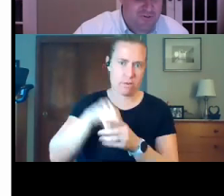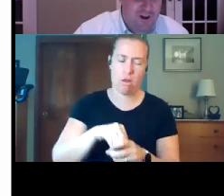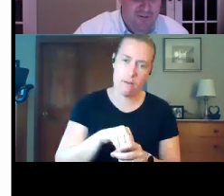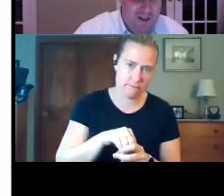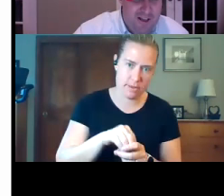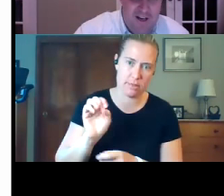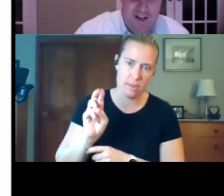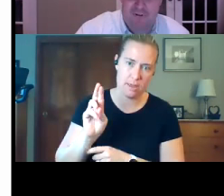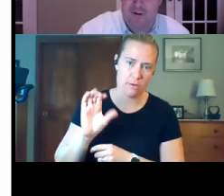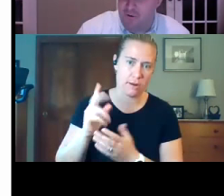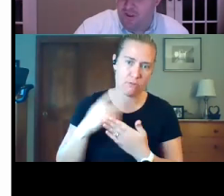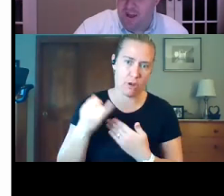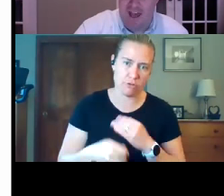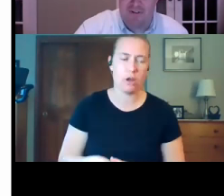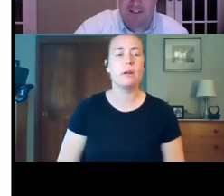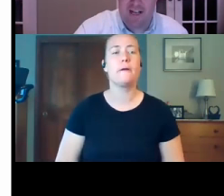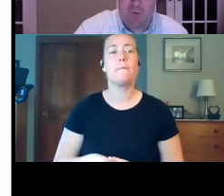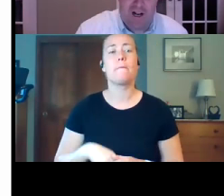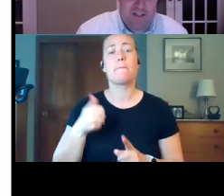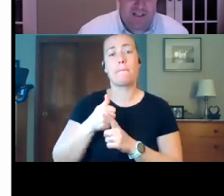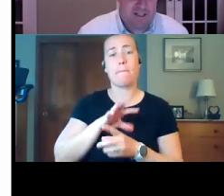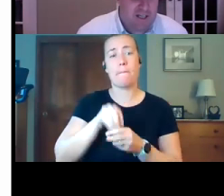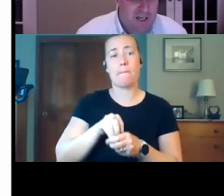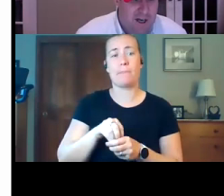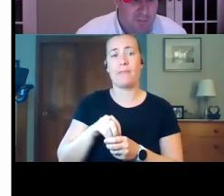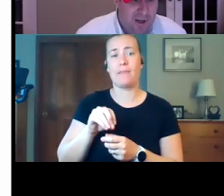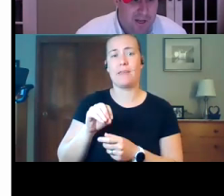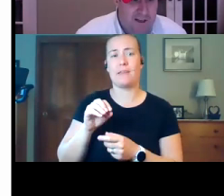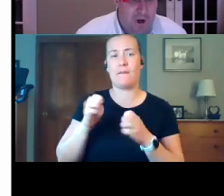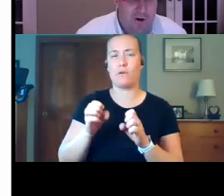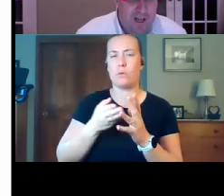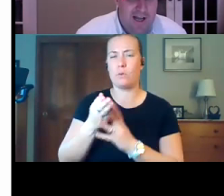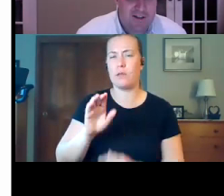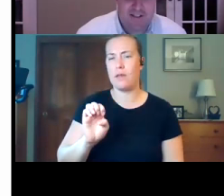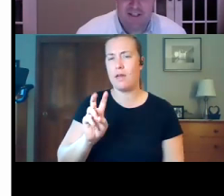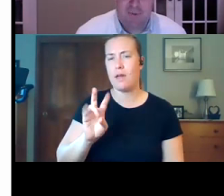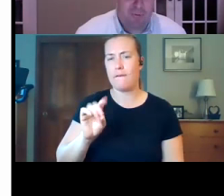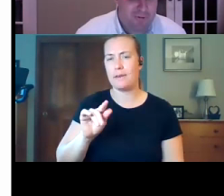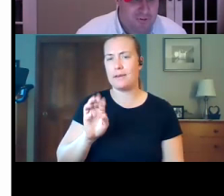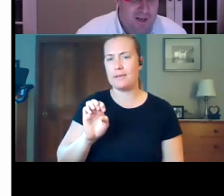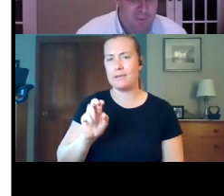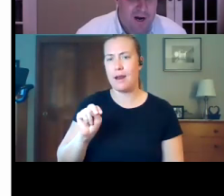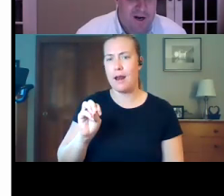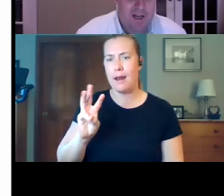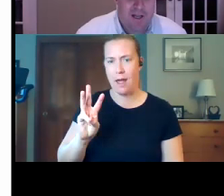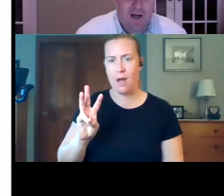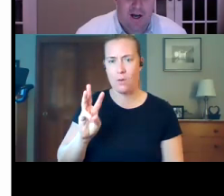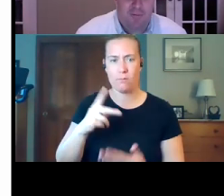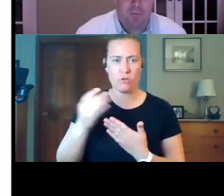was involved in an effort through the Evidence Now project led by Deb Cohen and colleagues. And this paper from Cindy